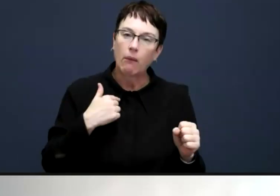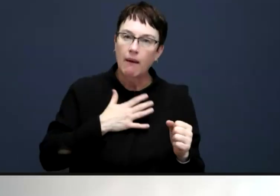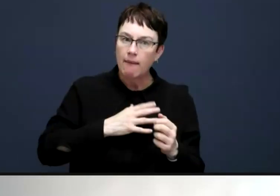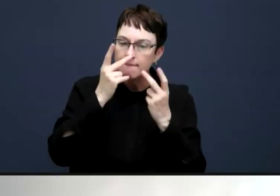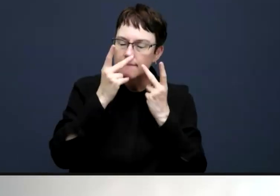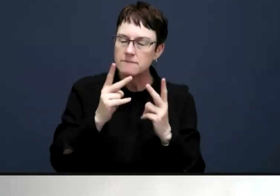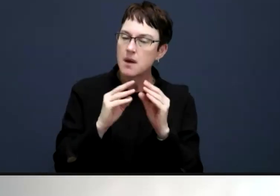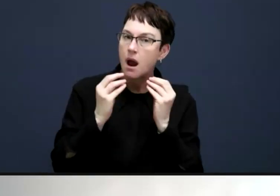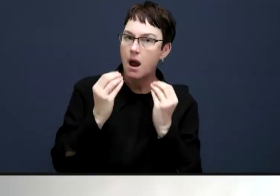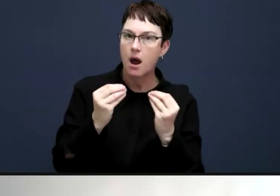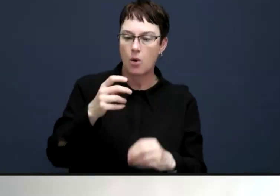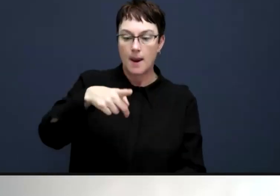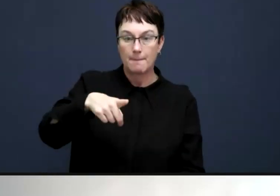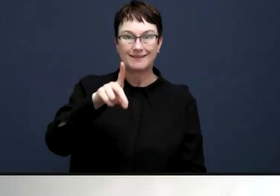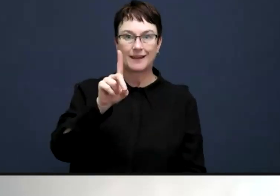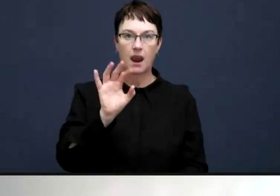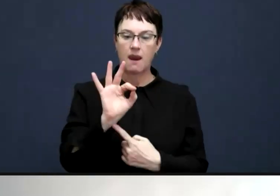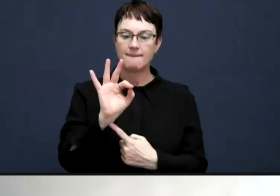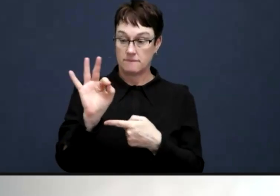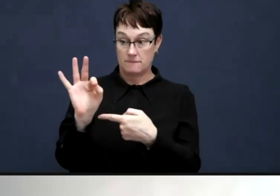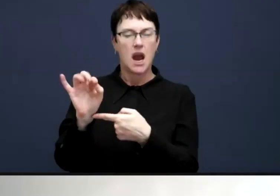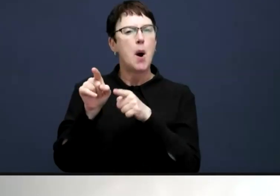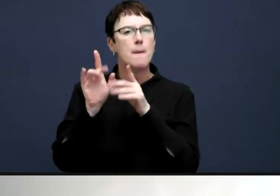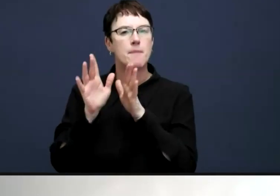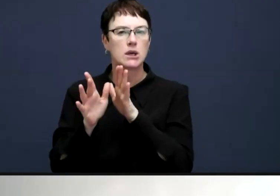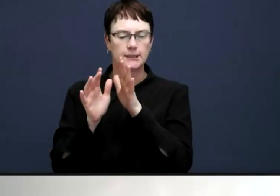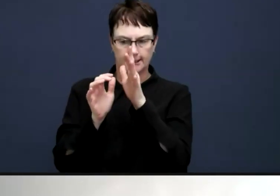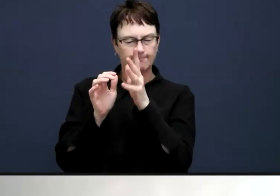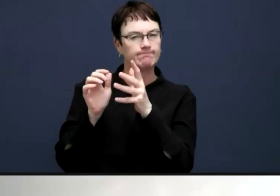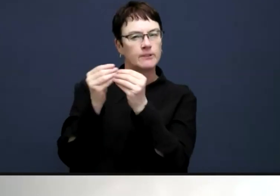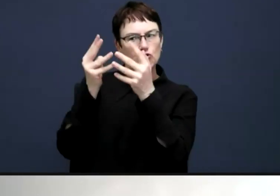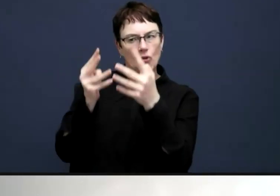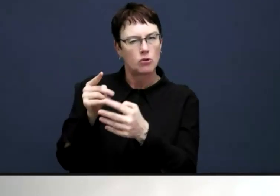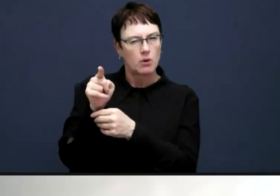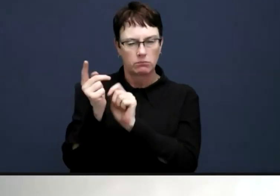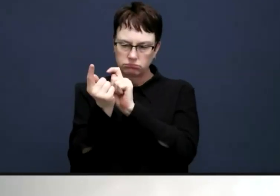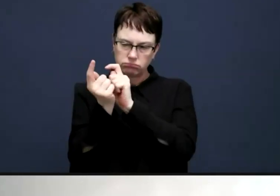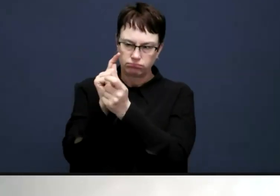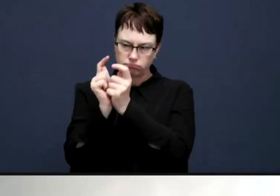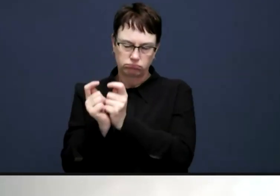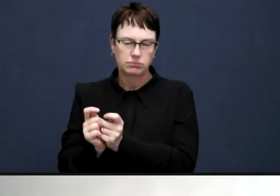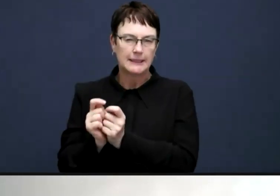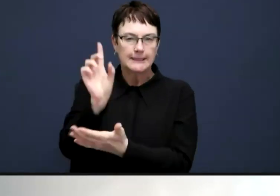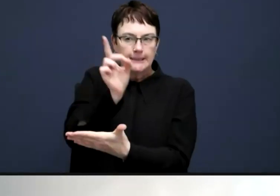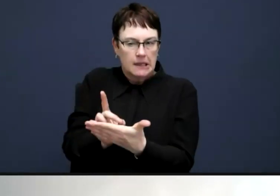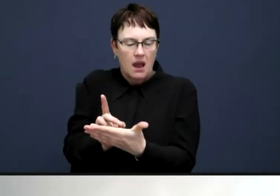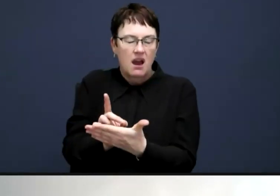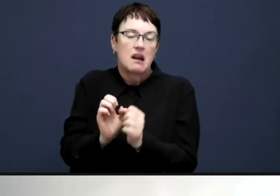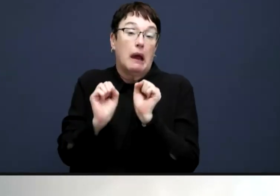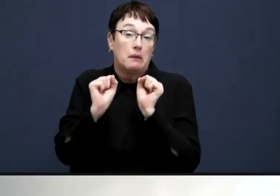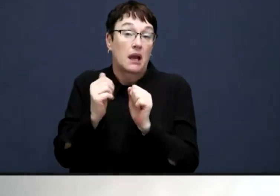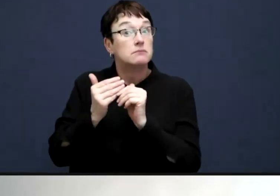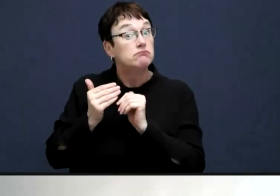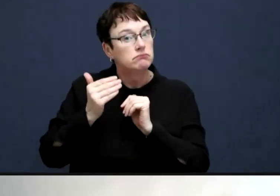PDF is structured, I think will make it a better experience moving forward.